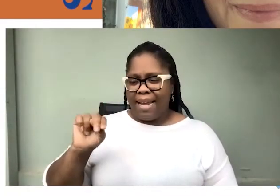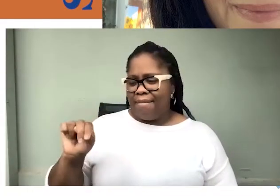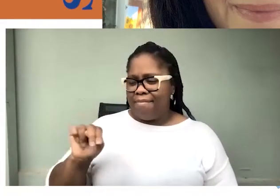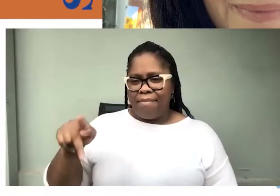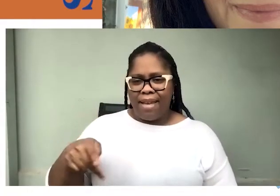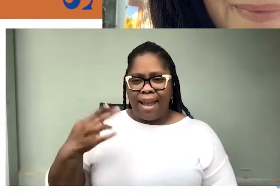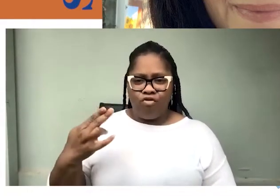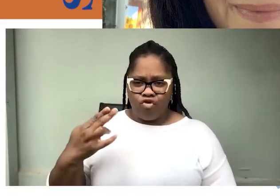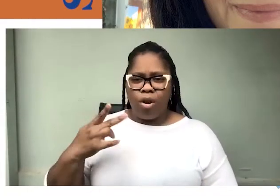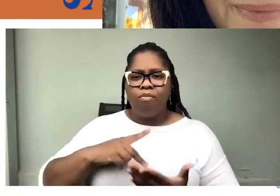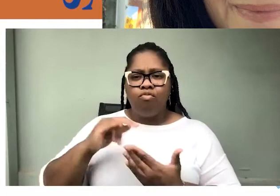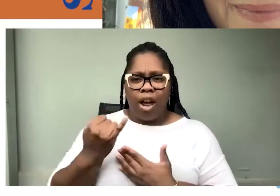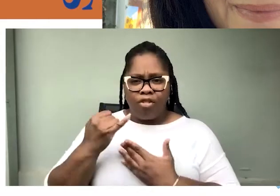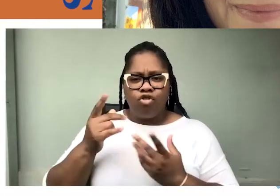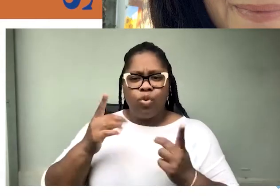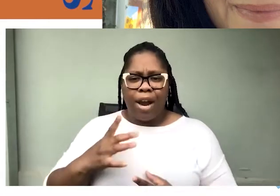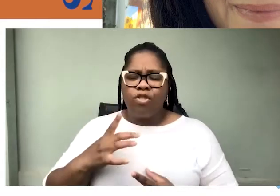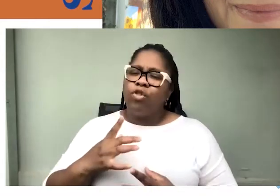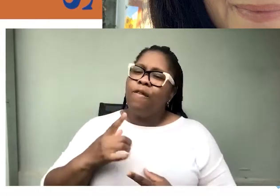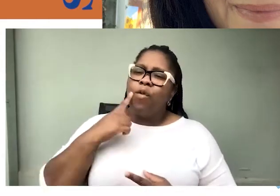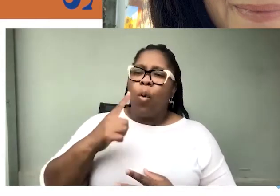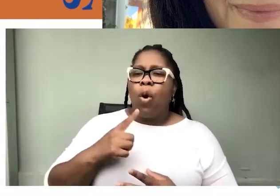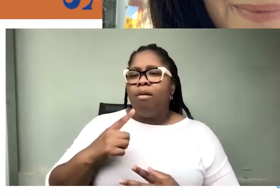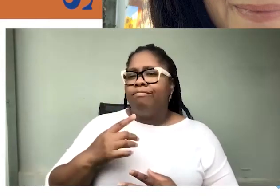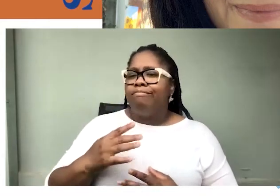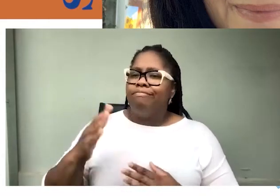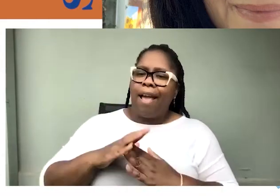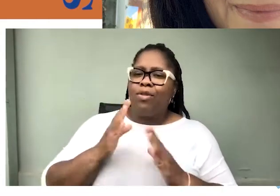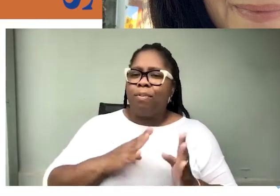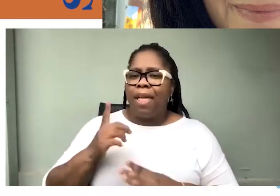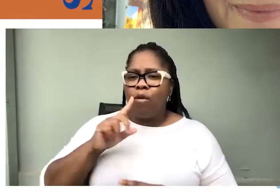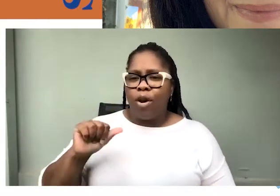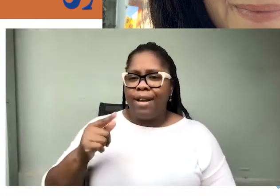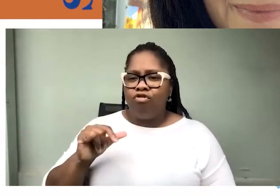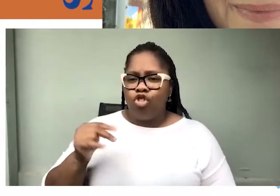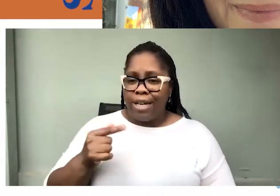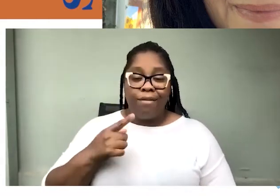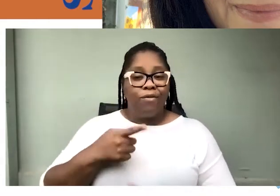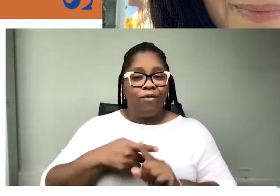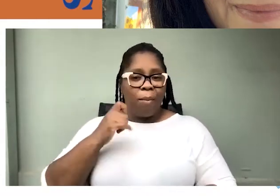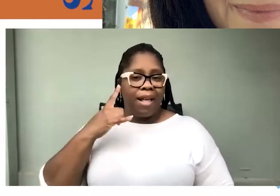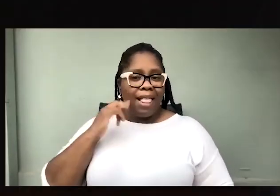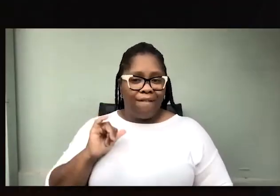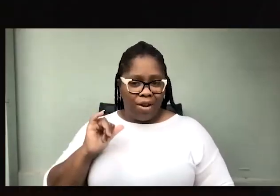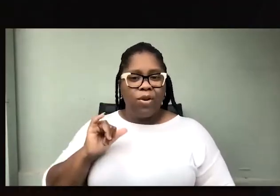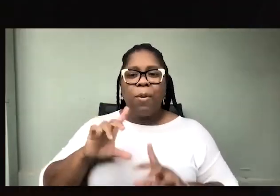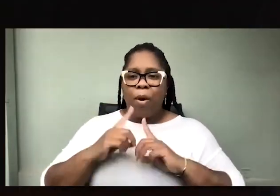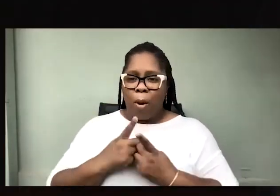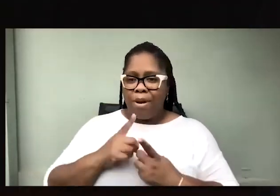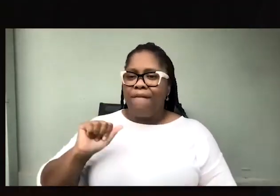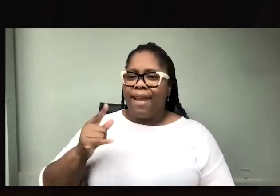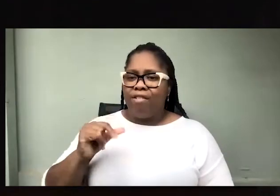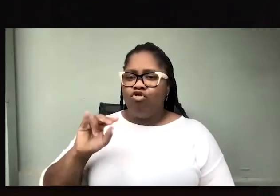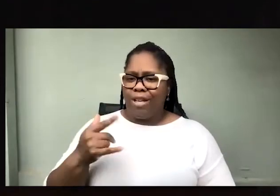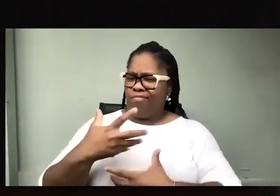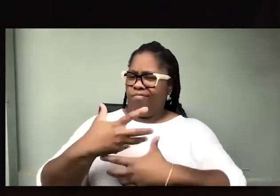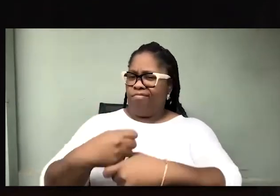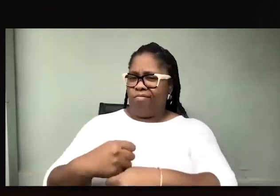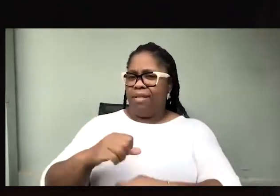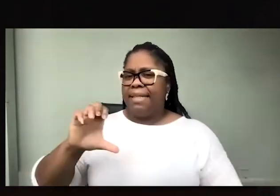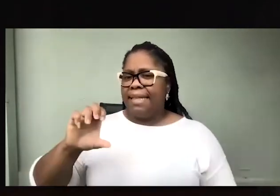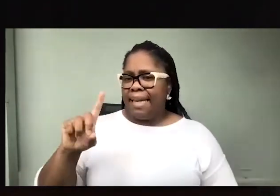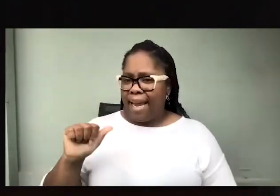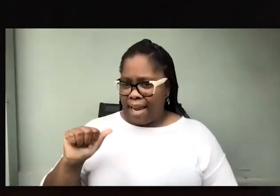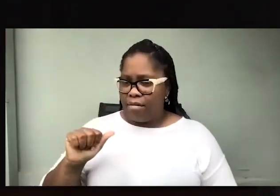the project director of the Master Plan for Aging at the California Department of Aging, also known as CDA. Immediately prior